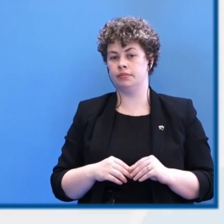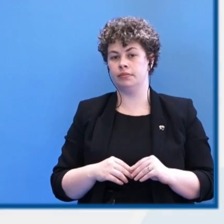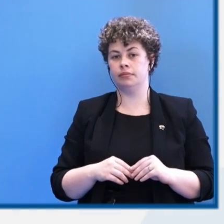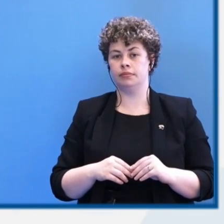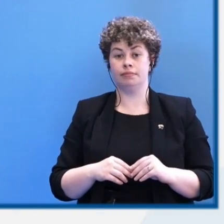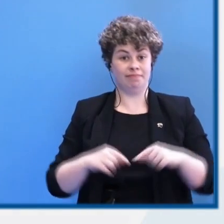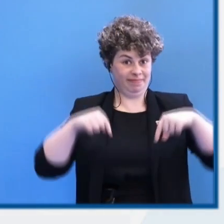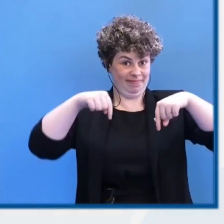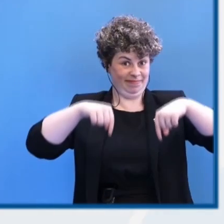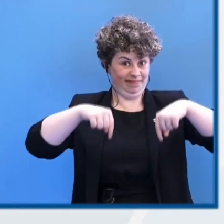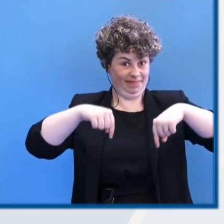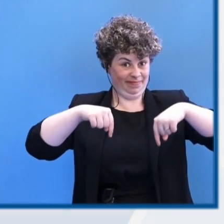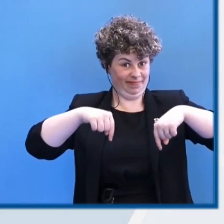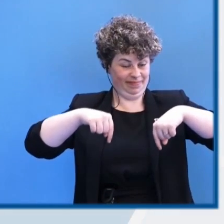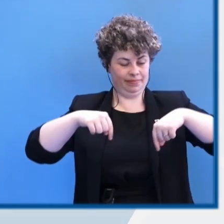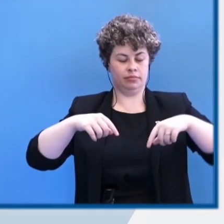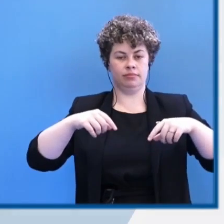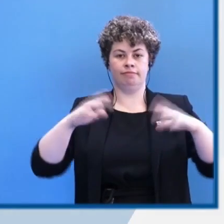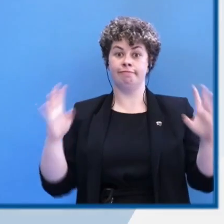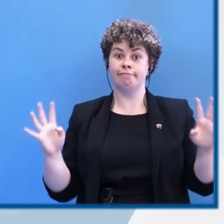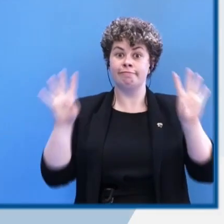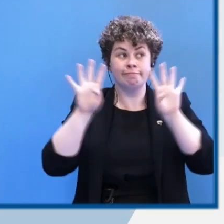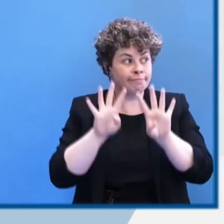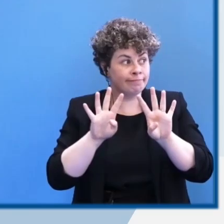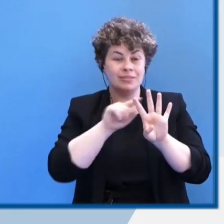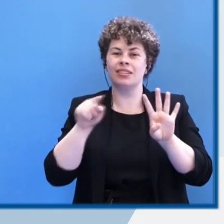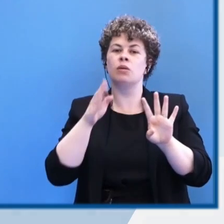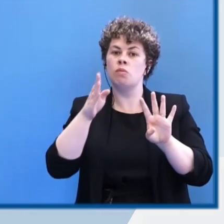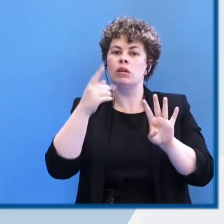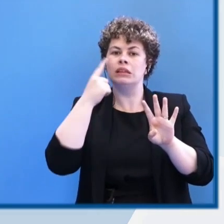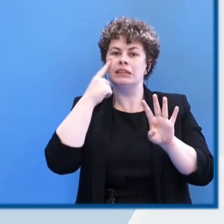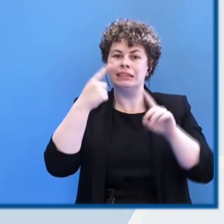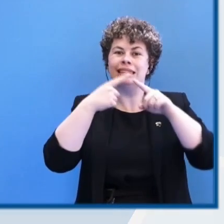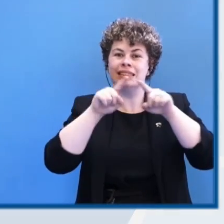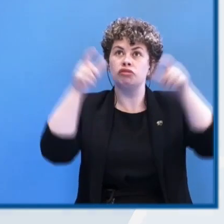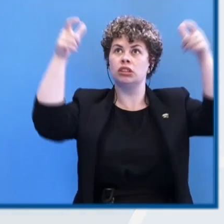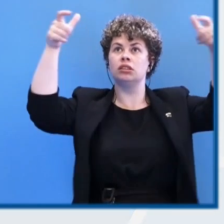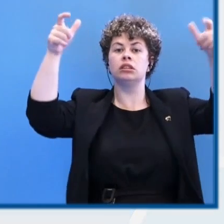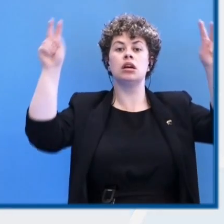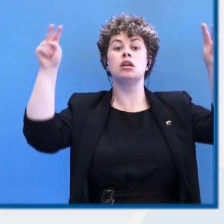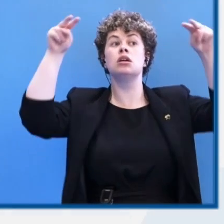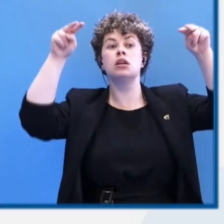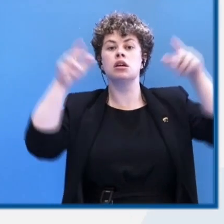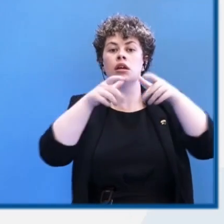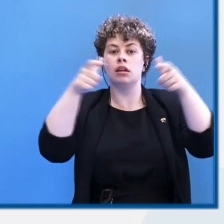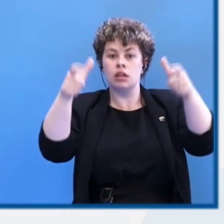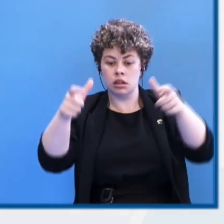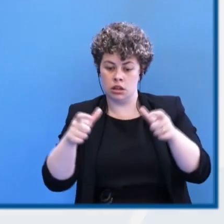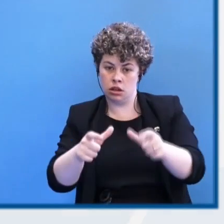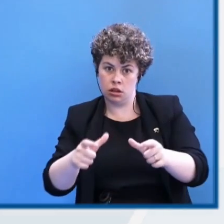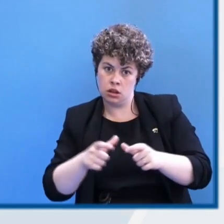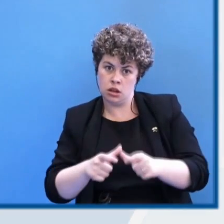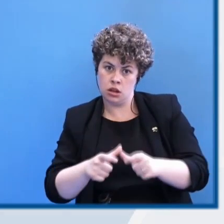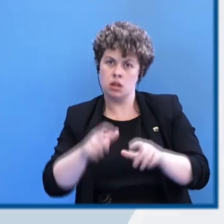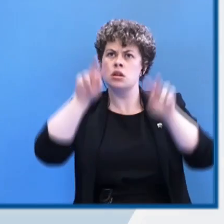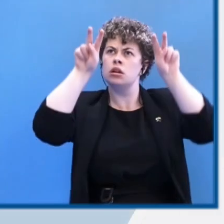global, regional, national, and subnational practices in looking at multiple hazards and multiple sectors